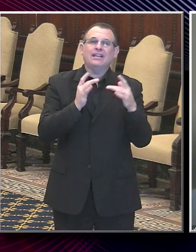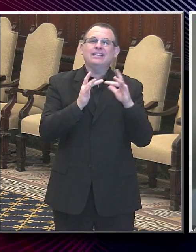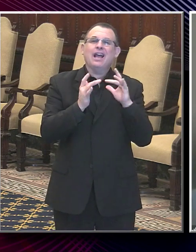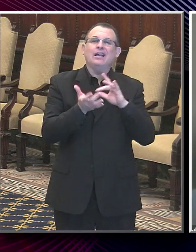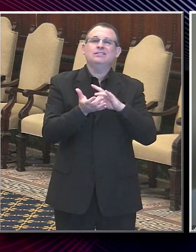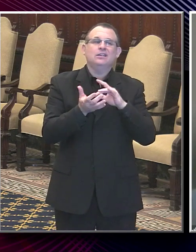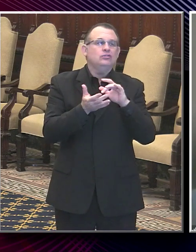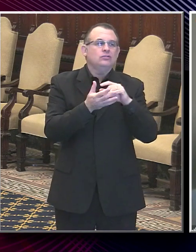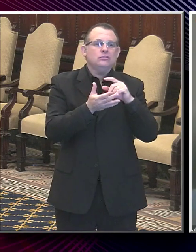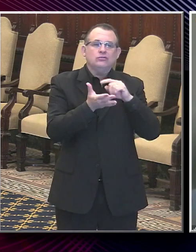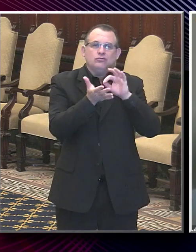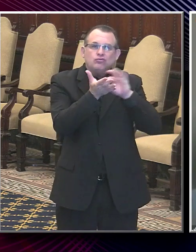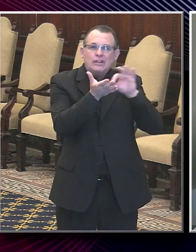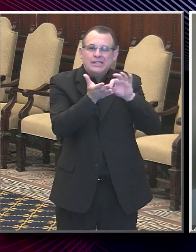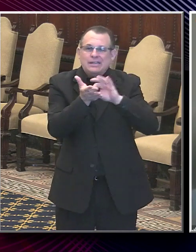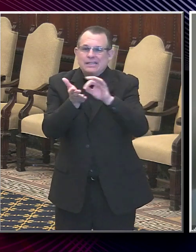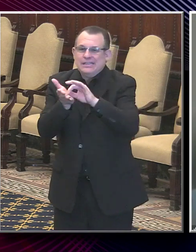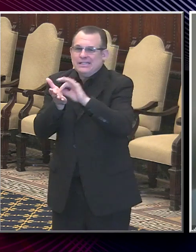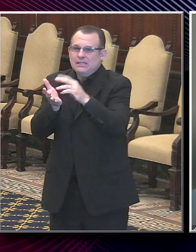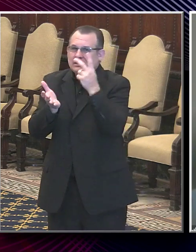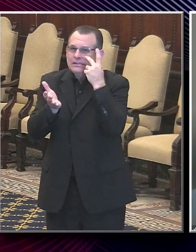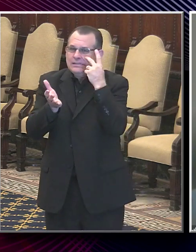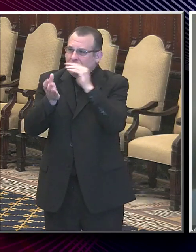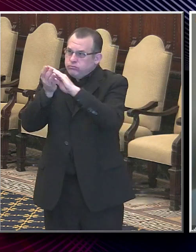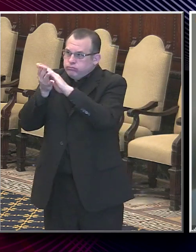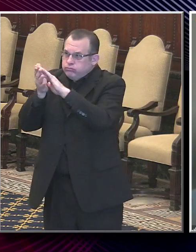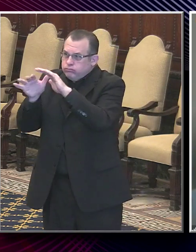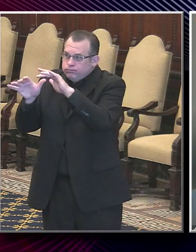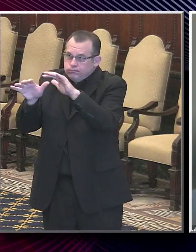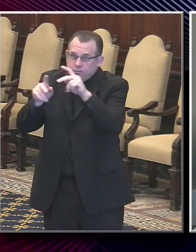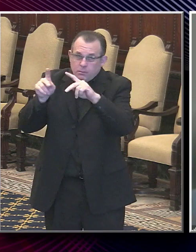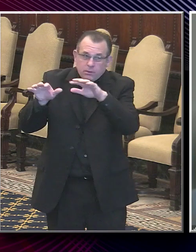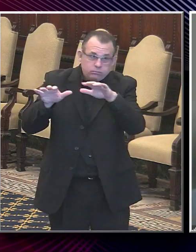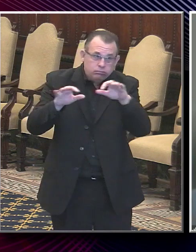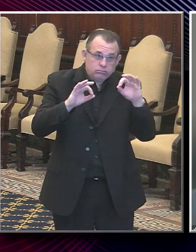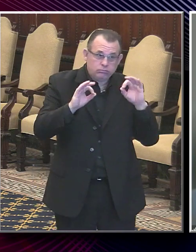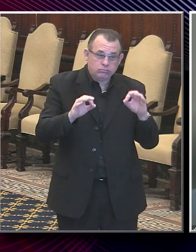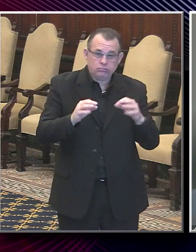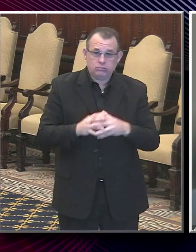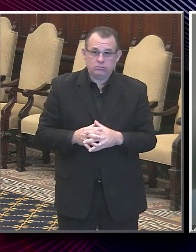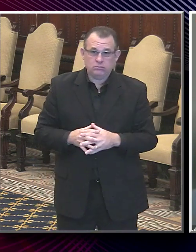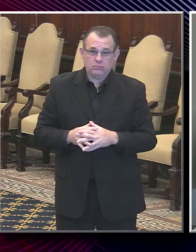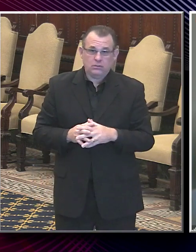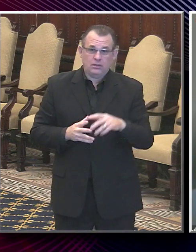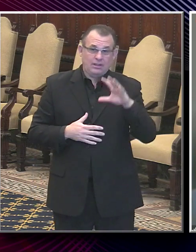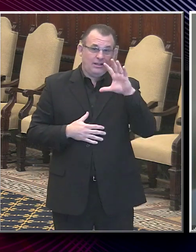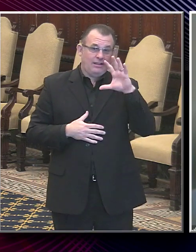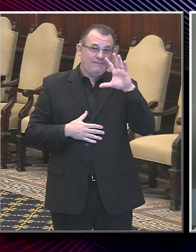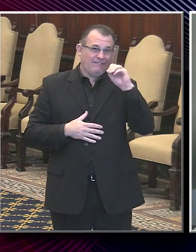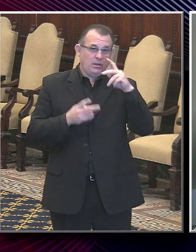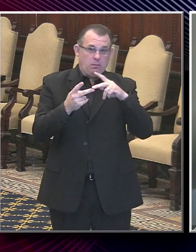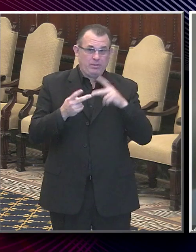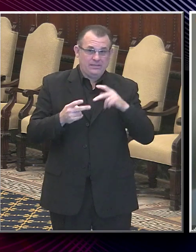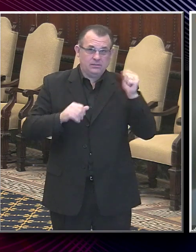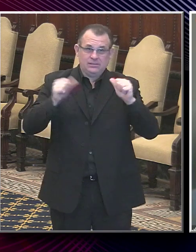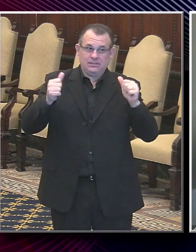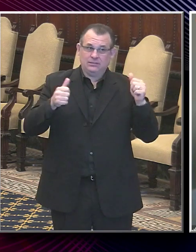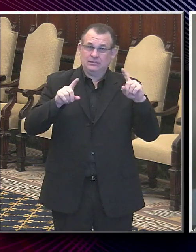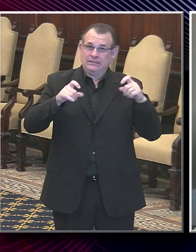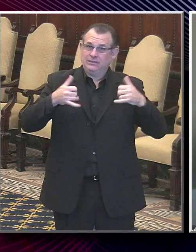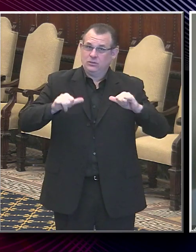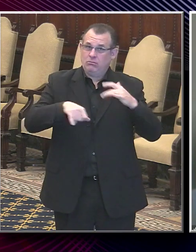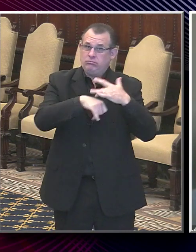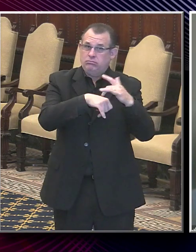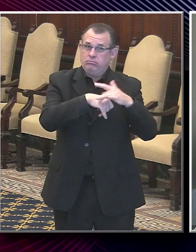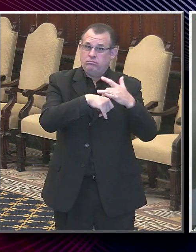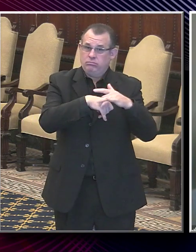as testing becomes more available. There are more than 50 sites, or about 50 sites, 50